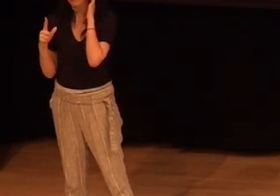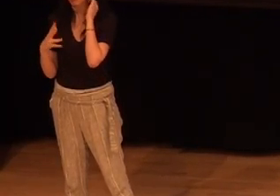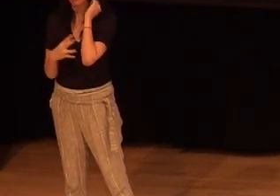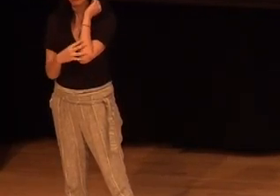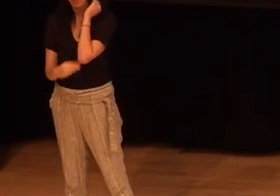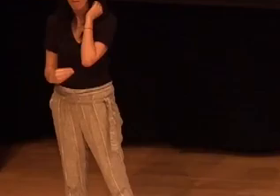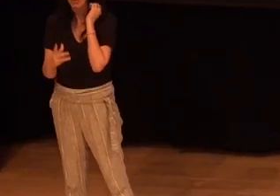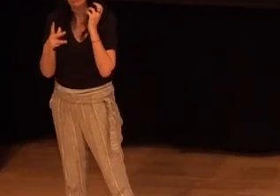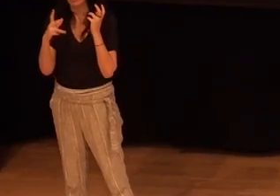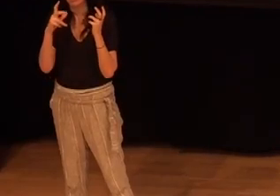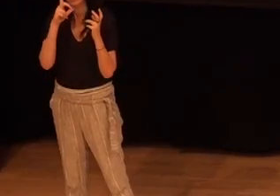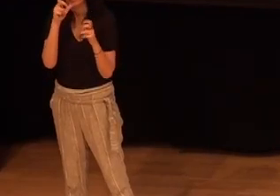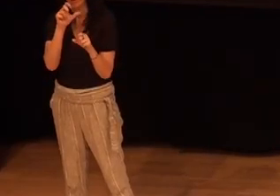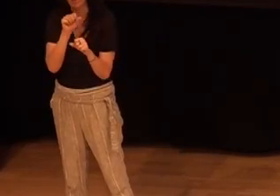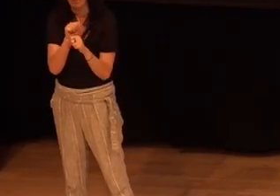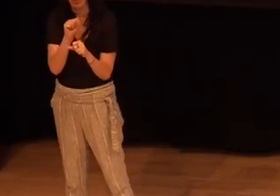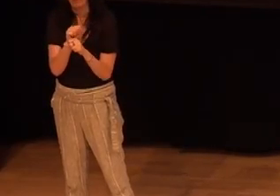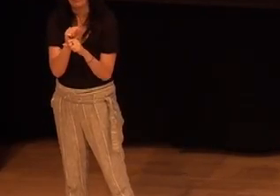and unemployment. So